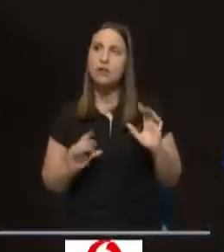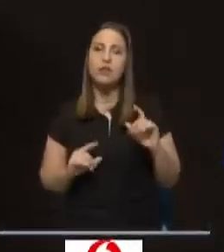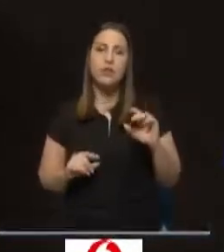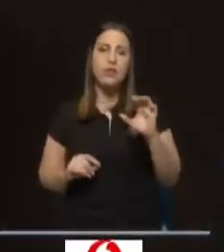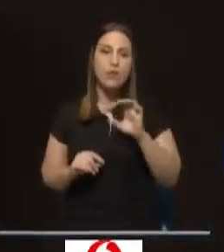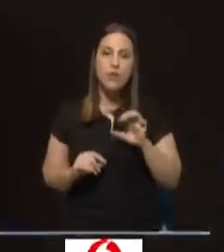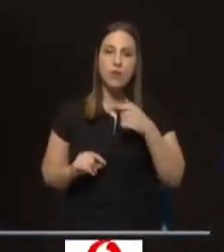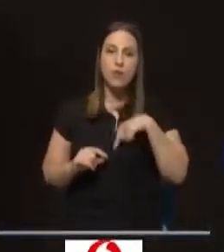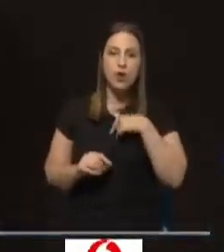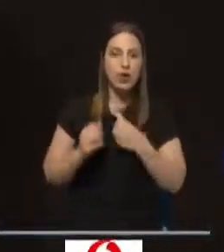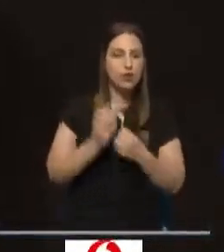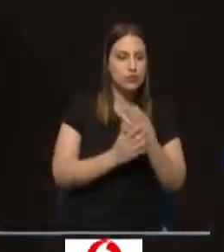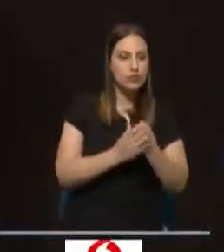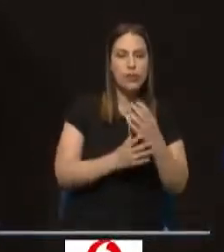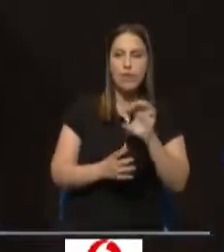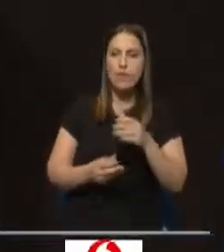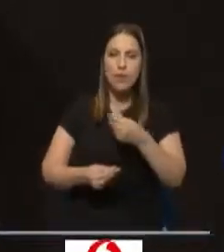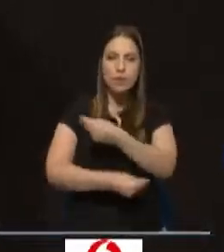help the way